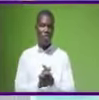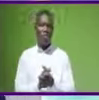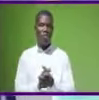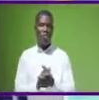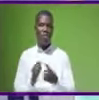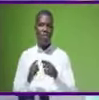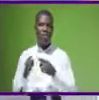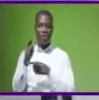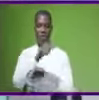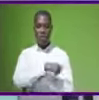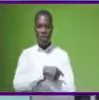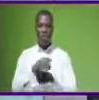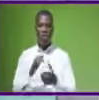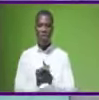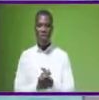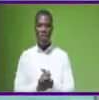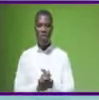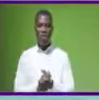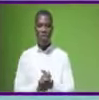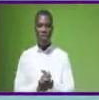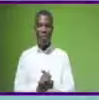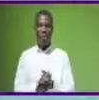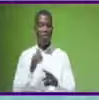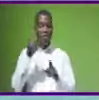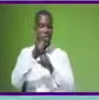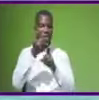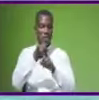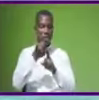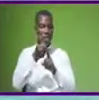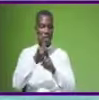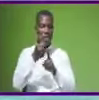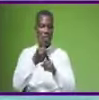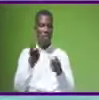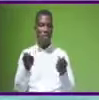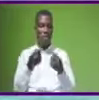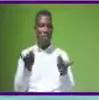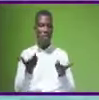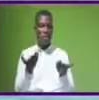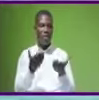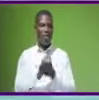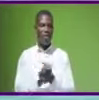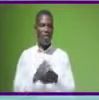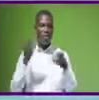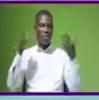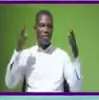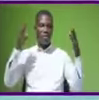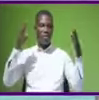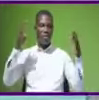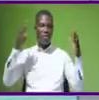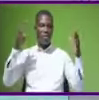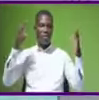enough. And on one Kasaba.